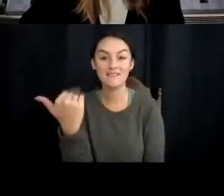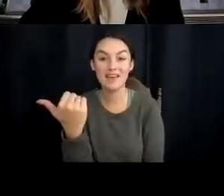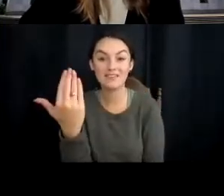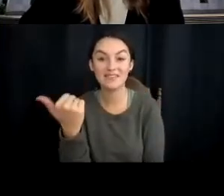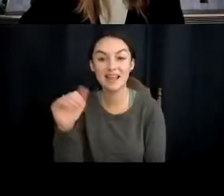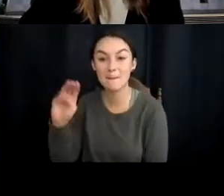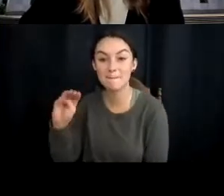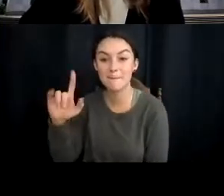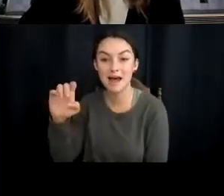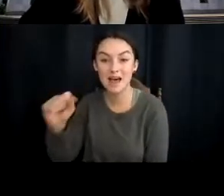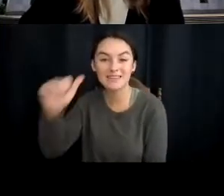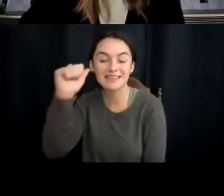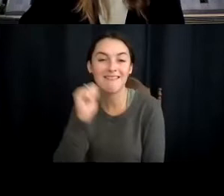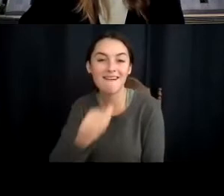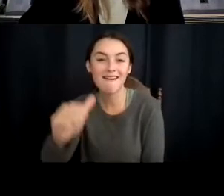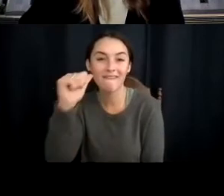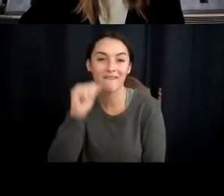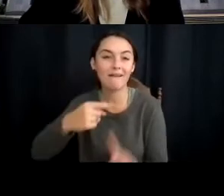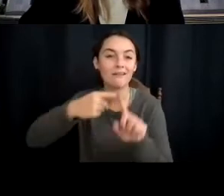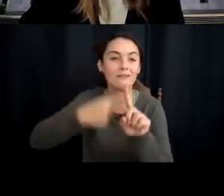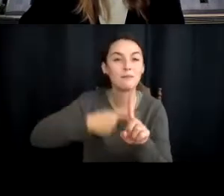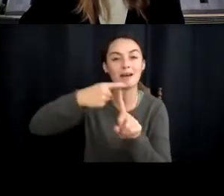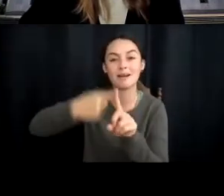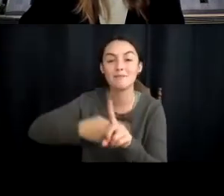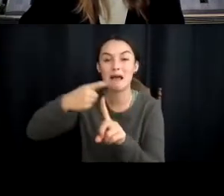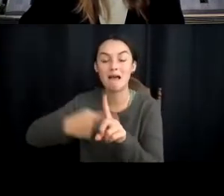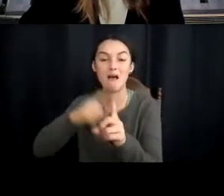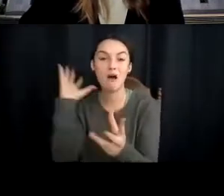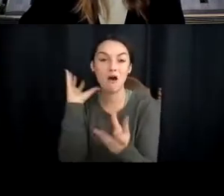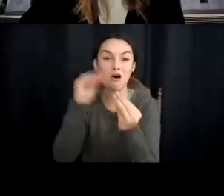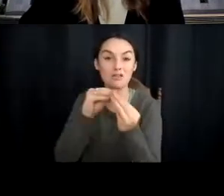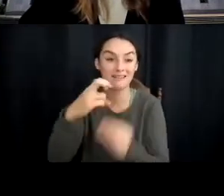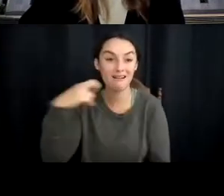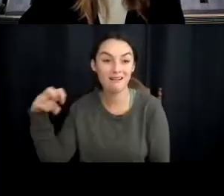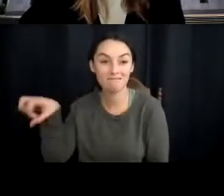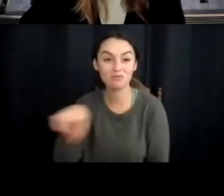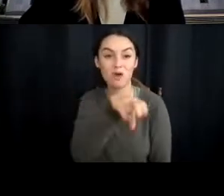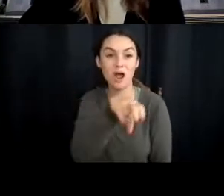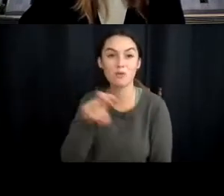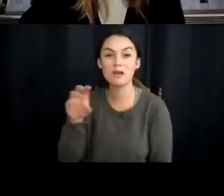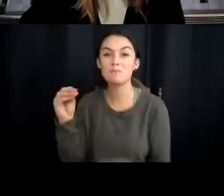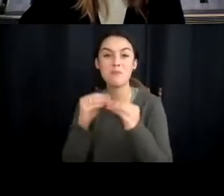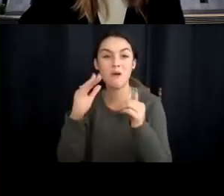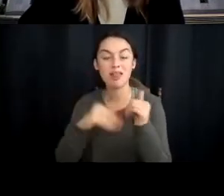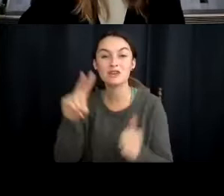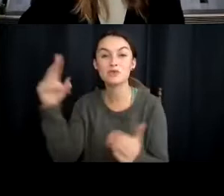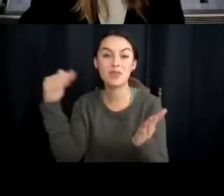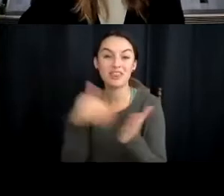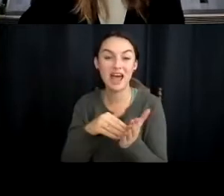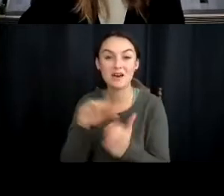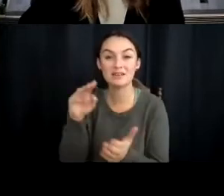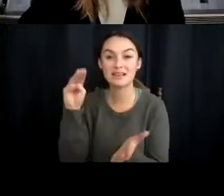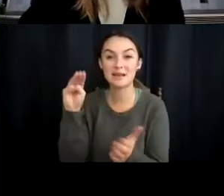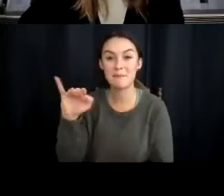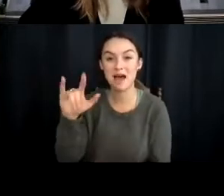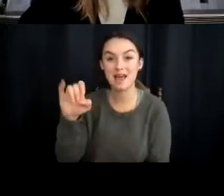several months. The total journey was over 2,000 miles. And I know people say, walking, that's no way, right? They've got wagons.